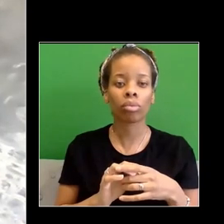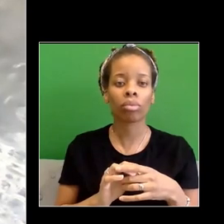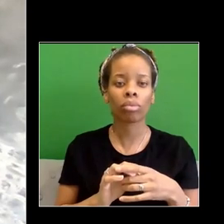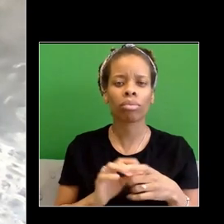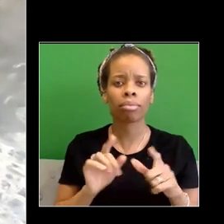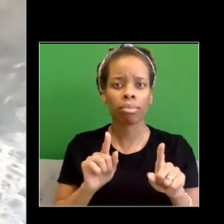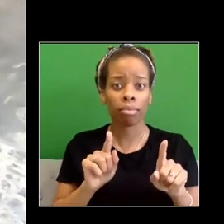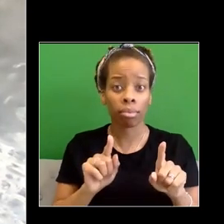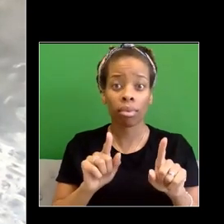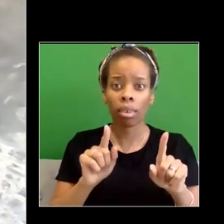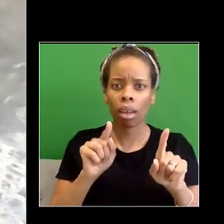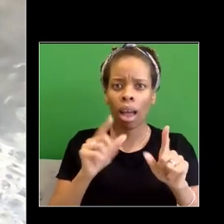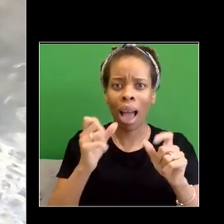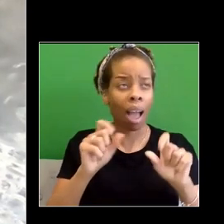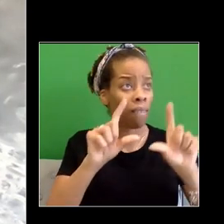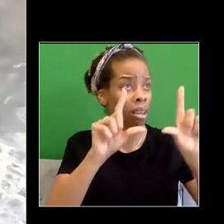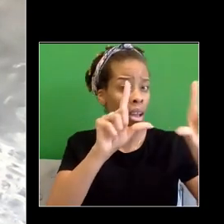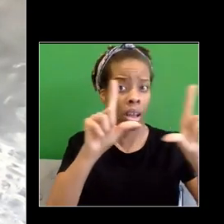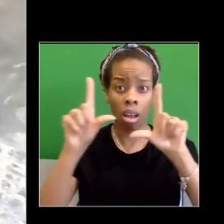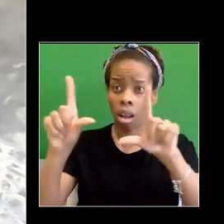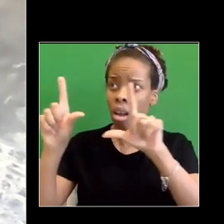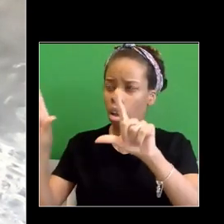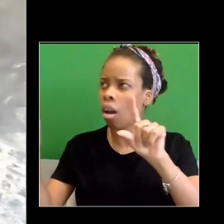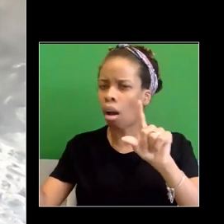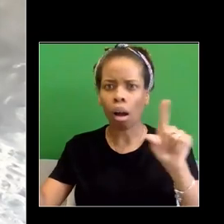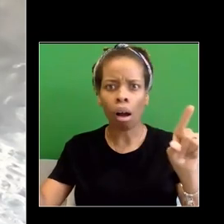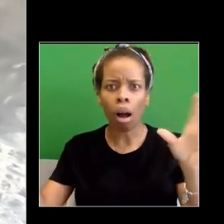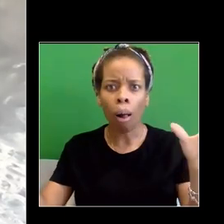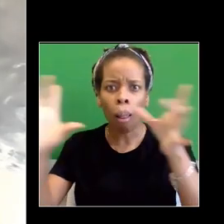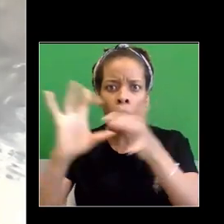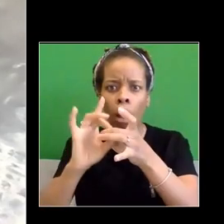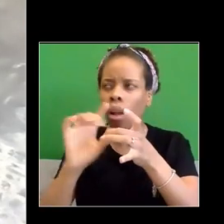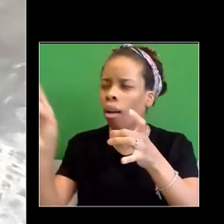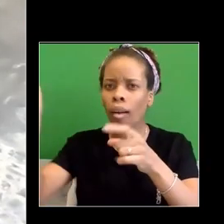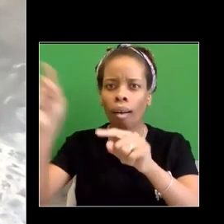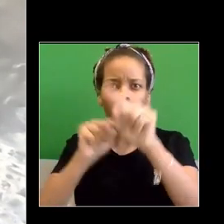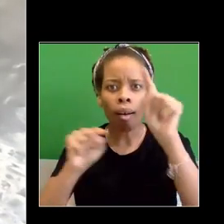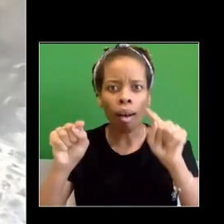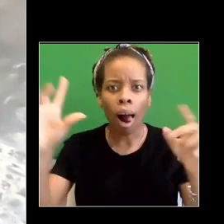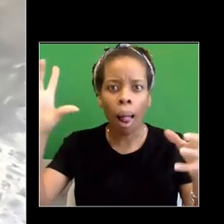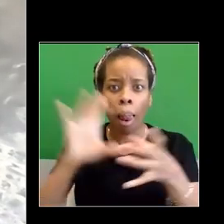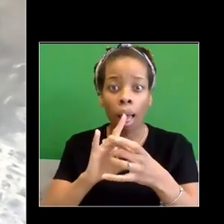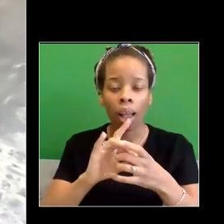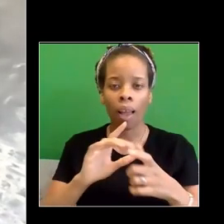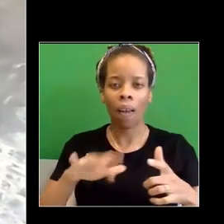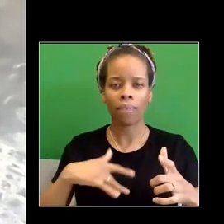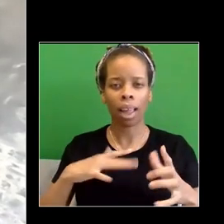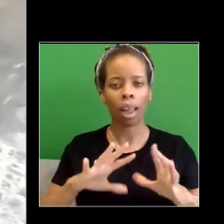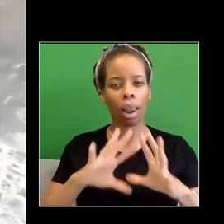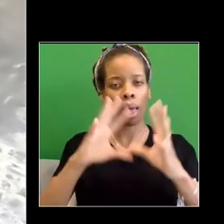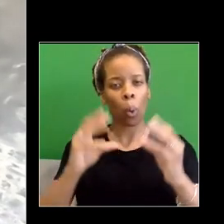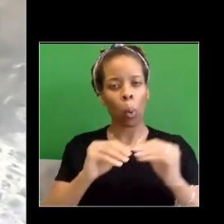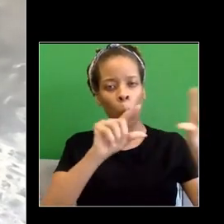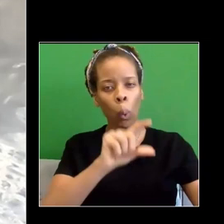conversations going on between works across time. And that always feels very whole to me. There's a